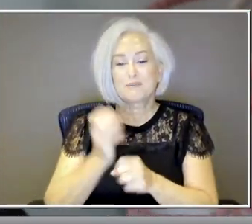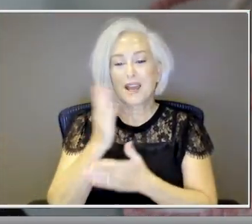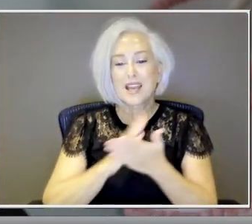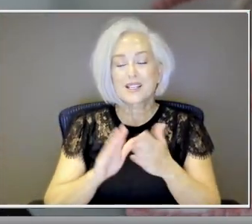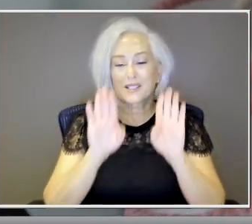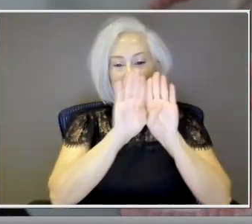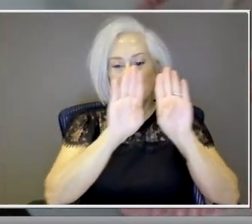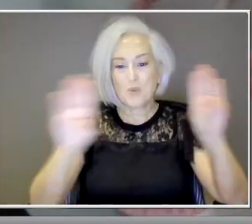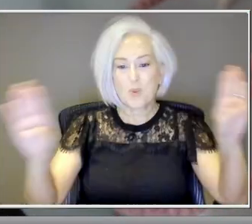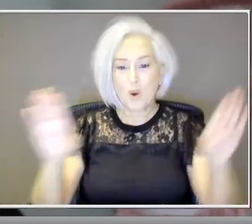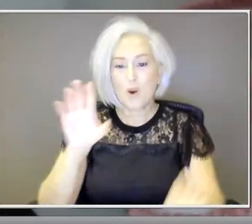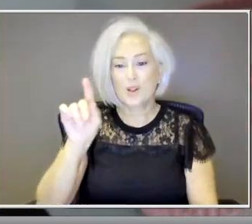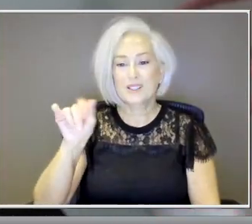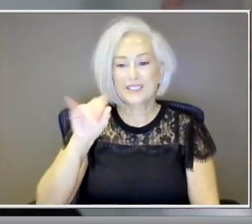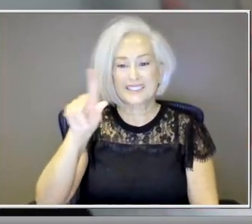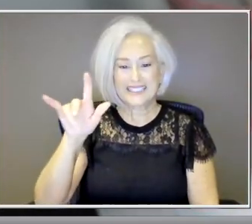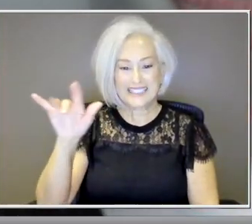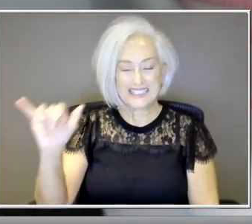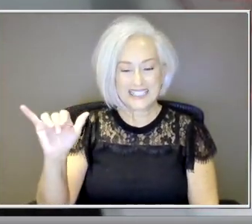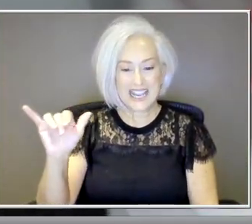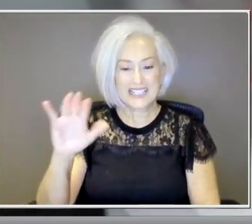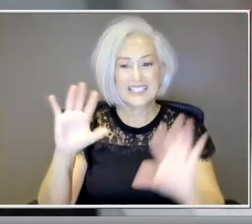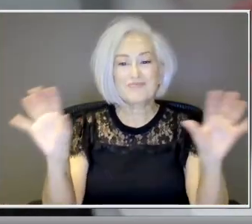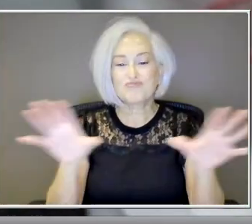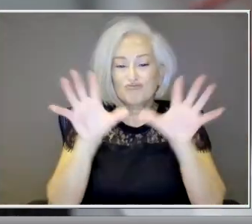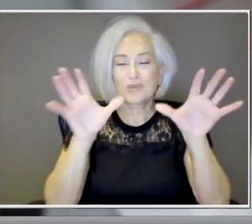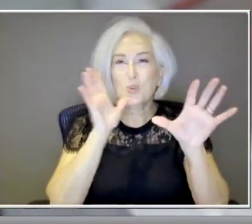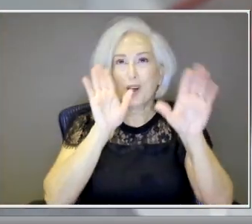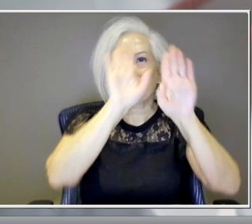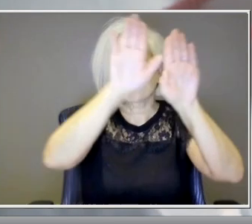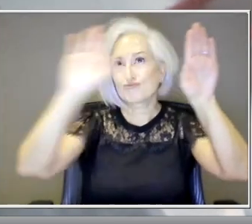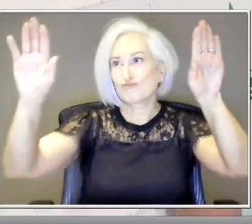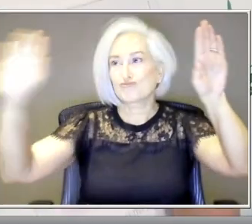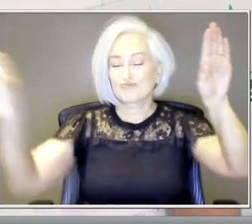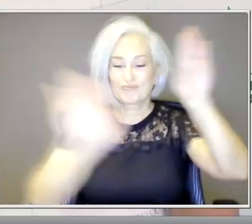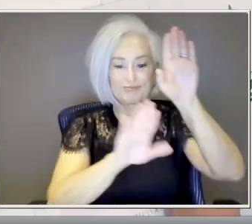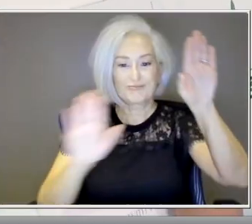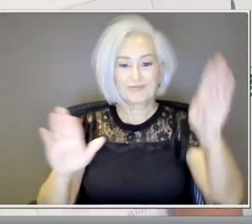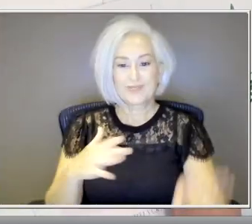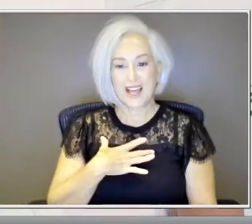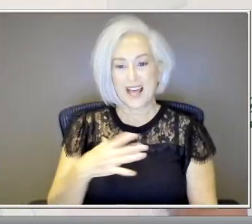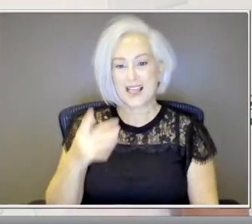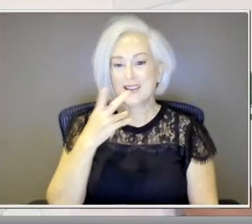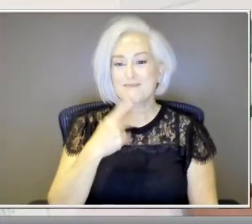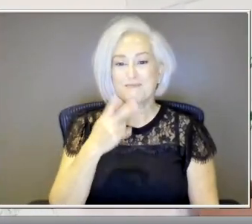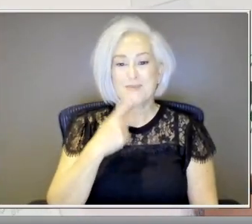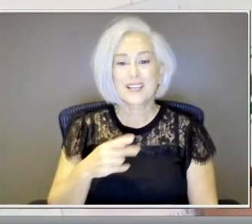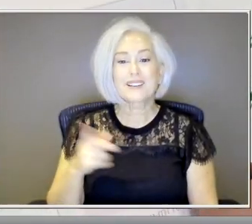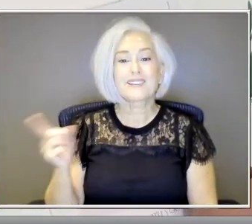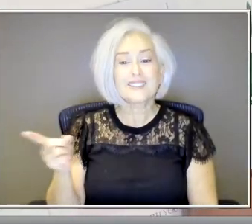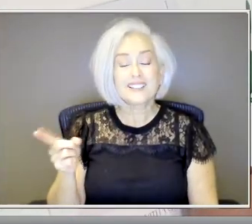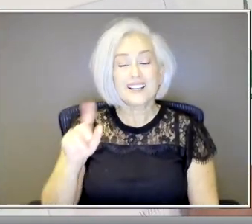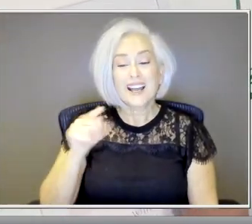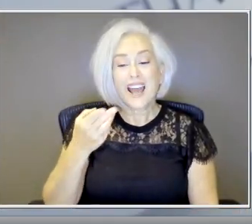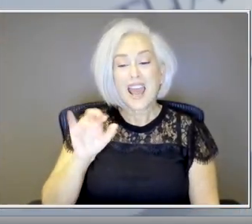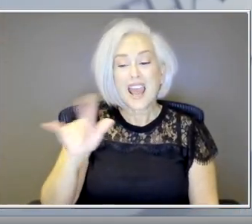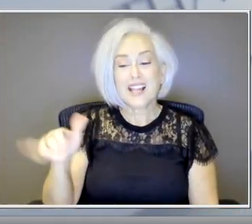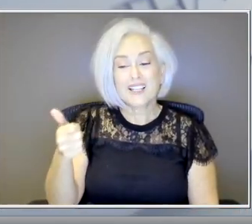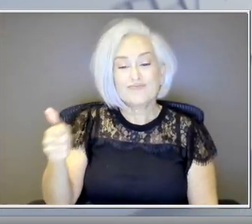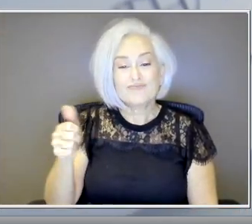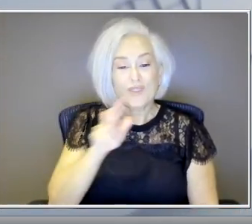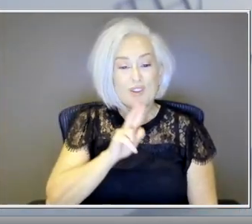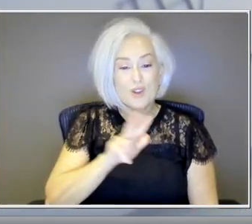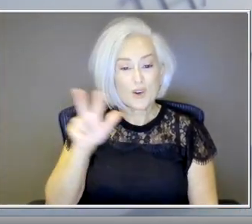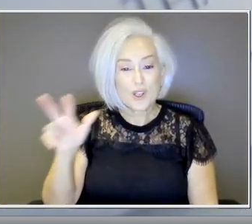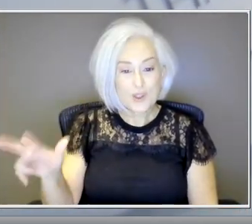daisy decor stuff. We'll hang up. I like the pinks and stuff. 33-year-old Haley Taylor's journey to this point is